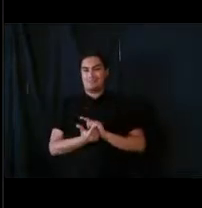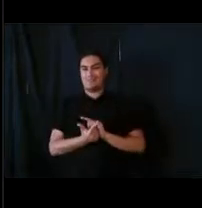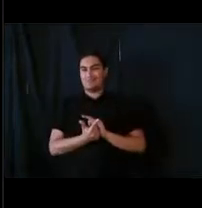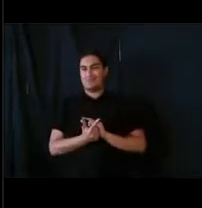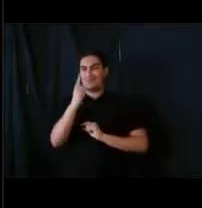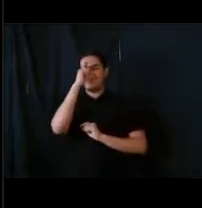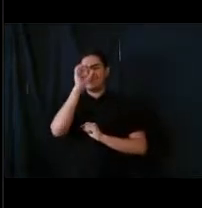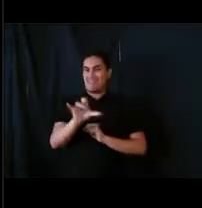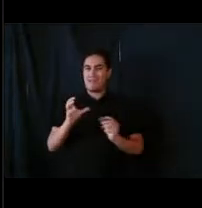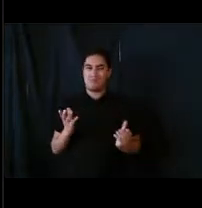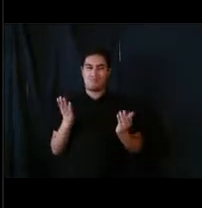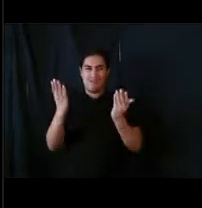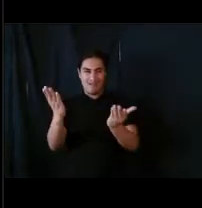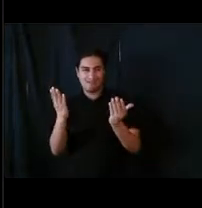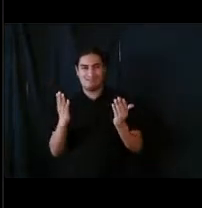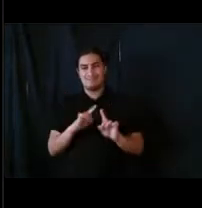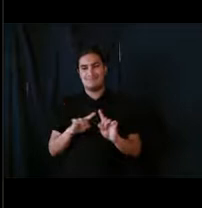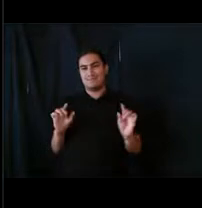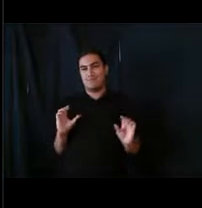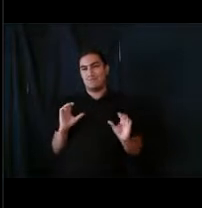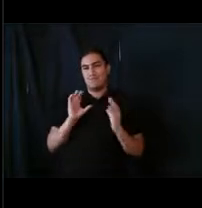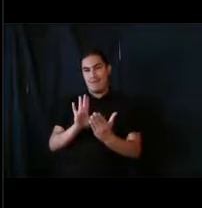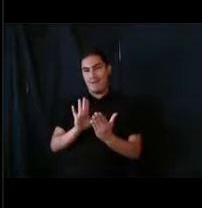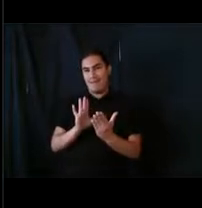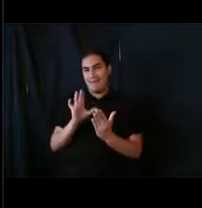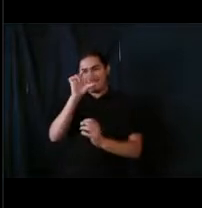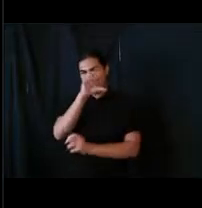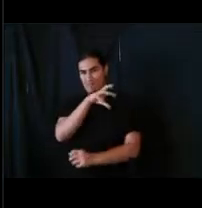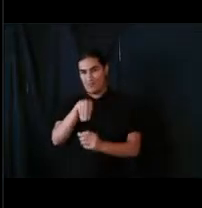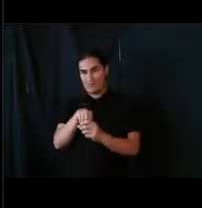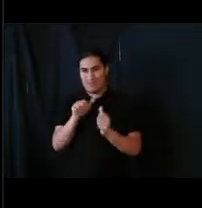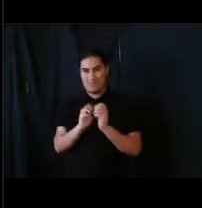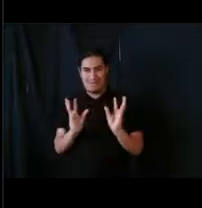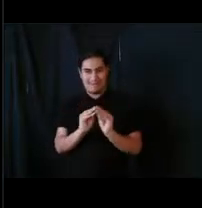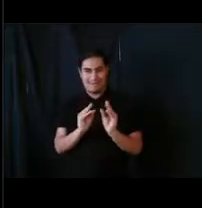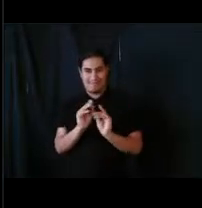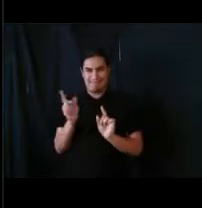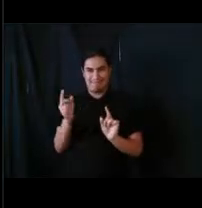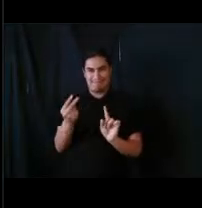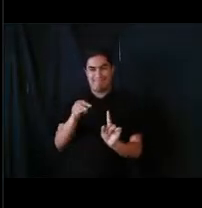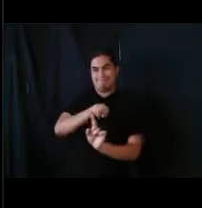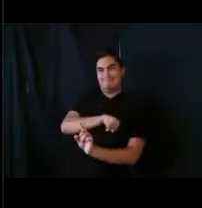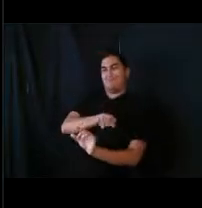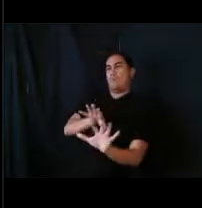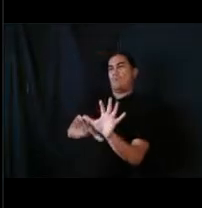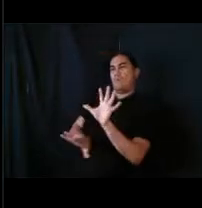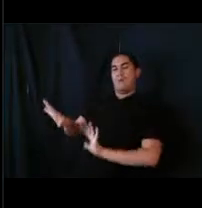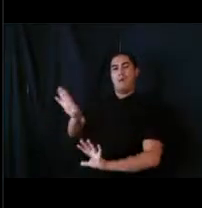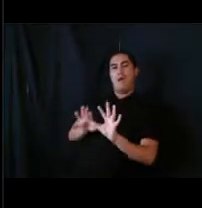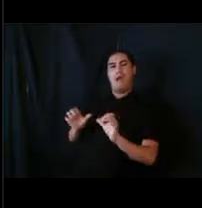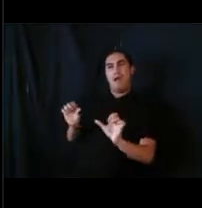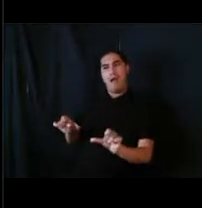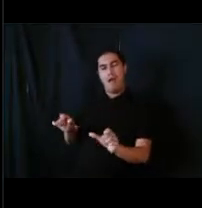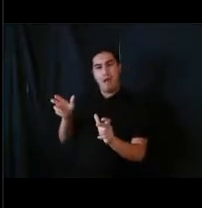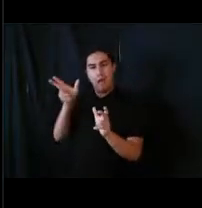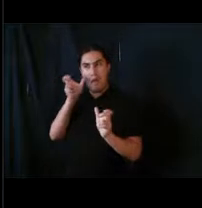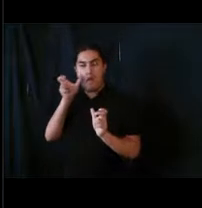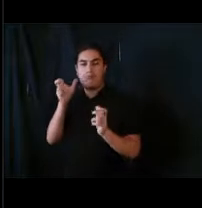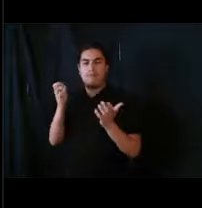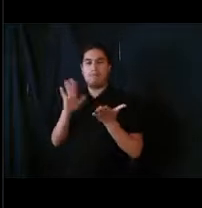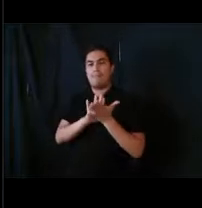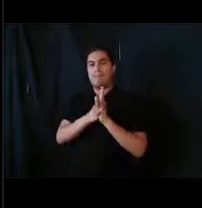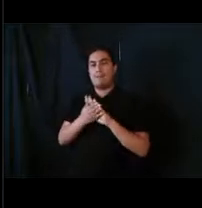provides a different way of participating in a meeting and you can see and get maybe empathize more